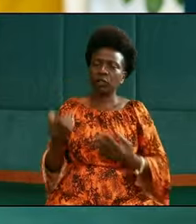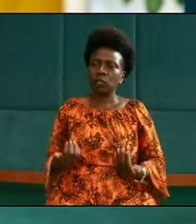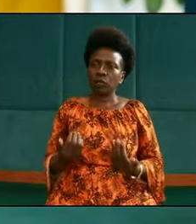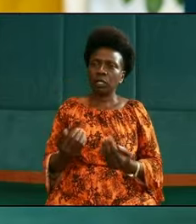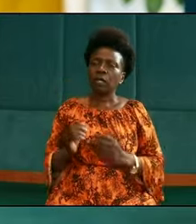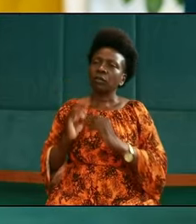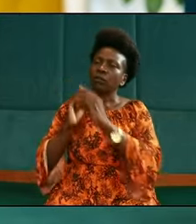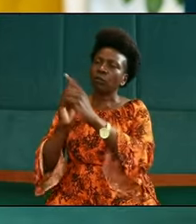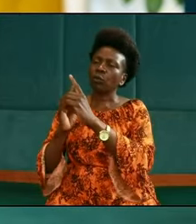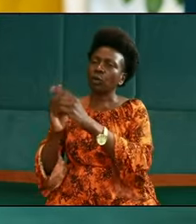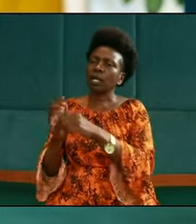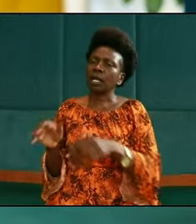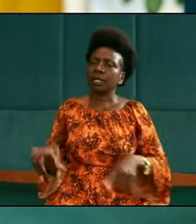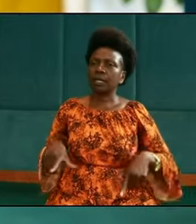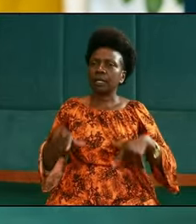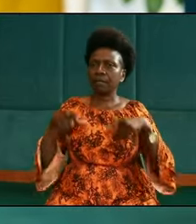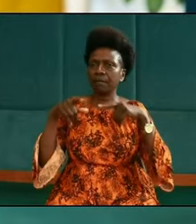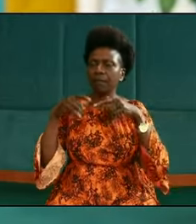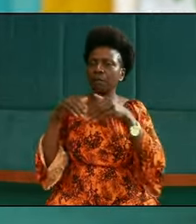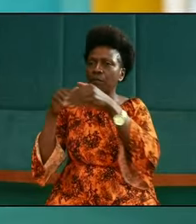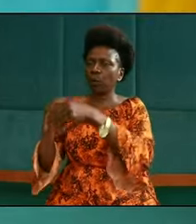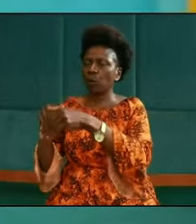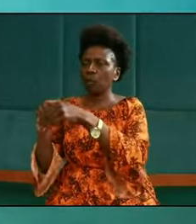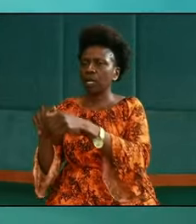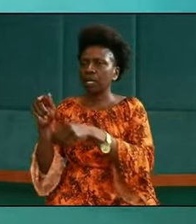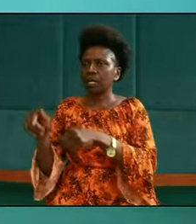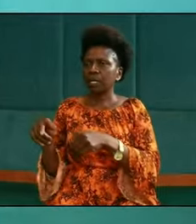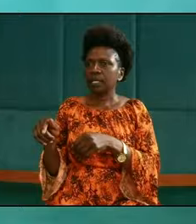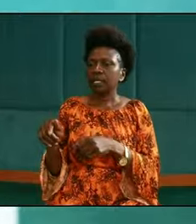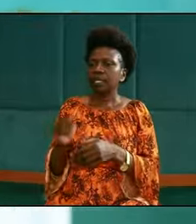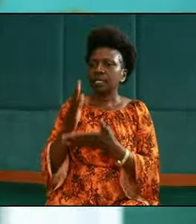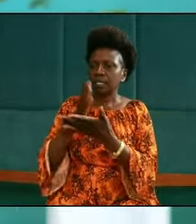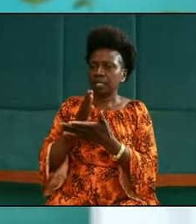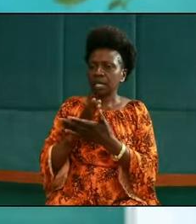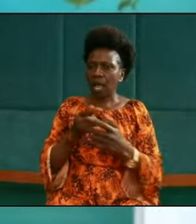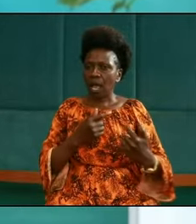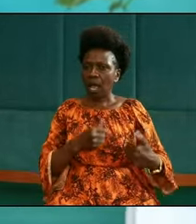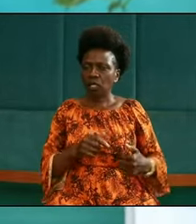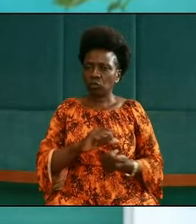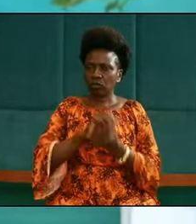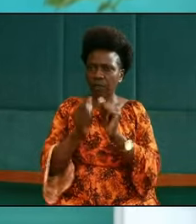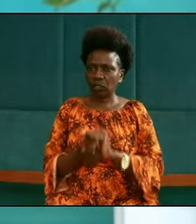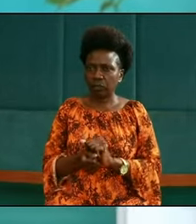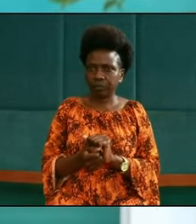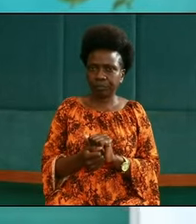will follow and live following this sincere heart